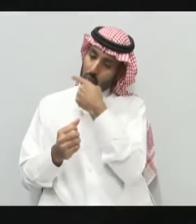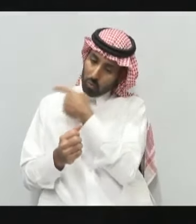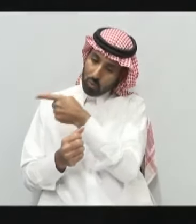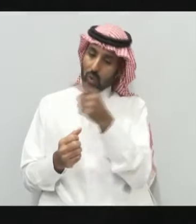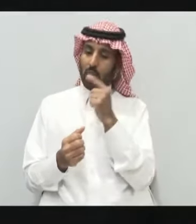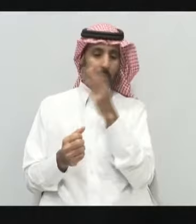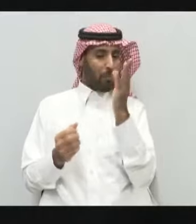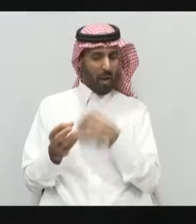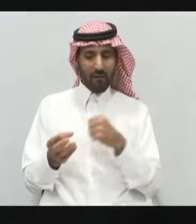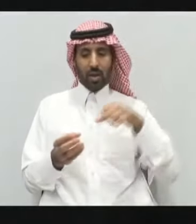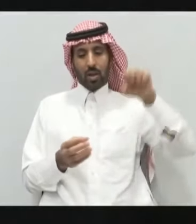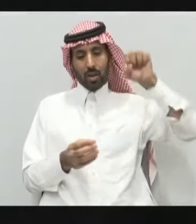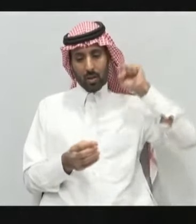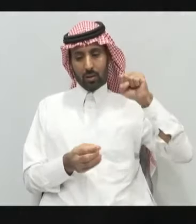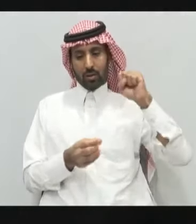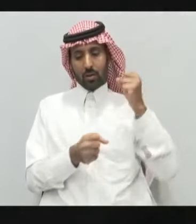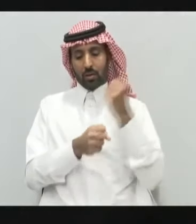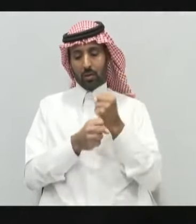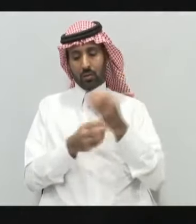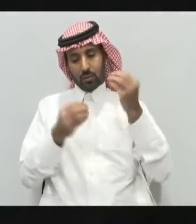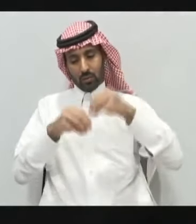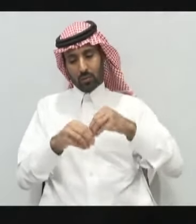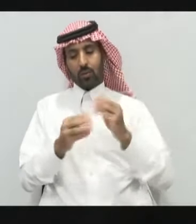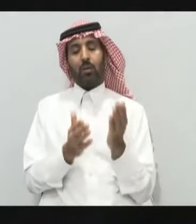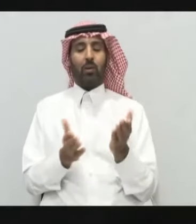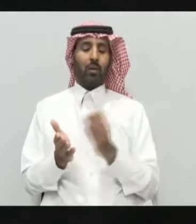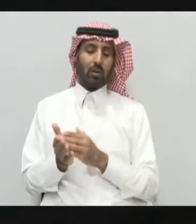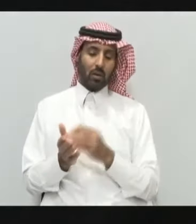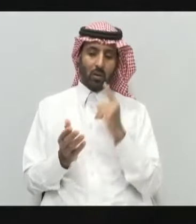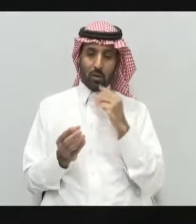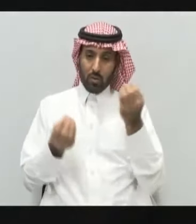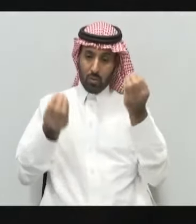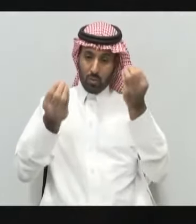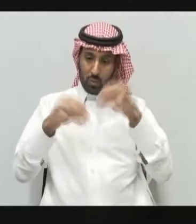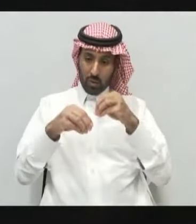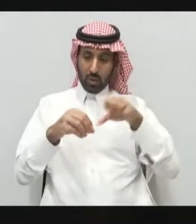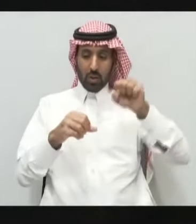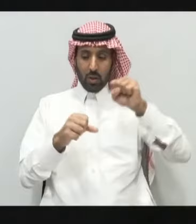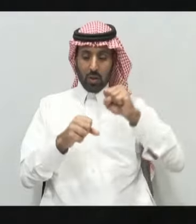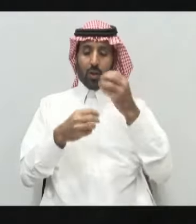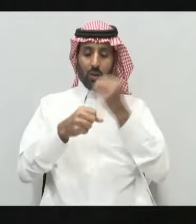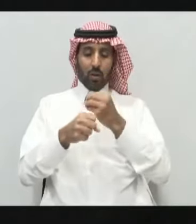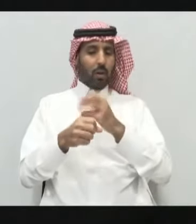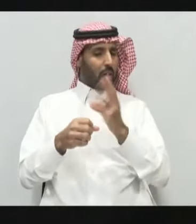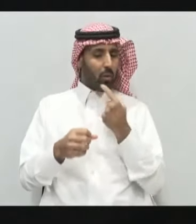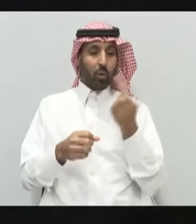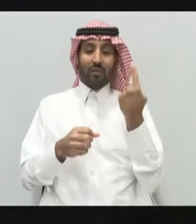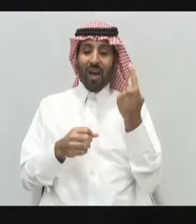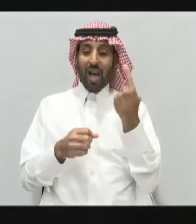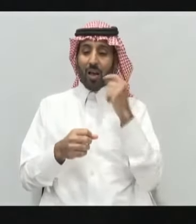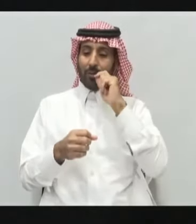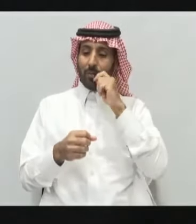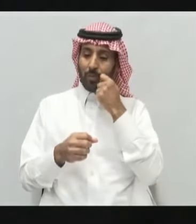we don't add or we don't make any changes to the verb. We use the verb as it is. I speak.